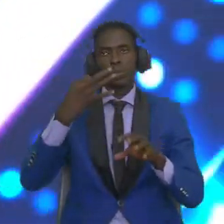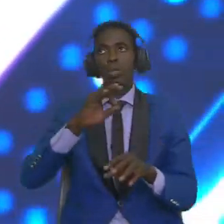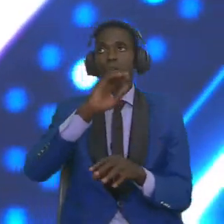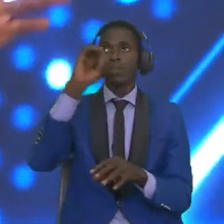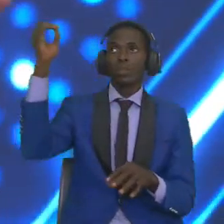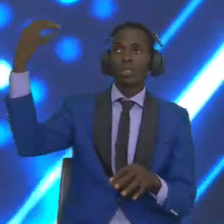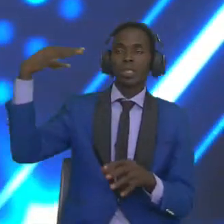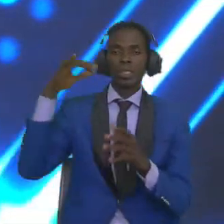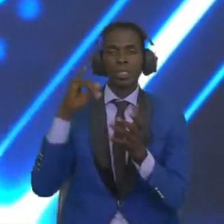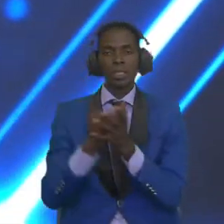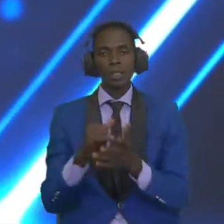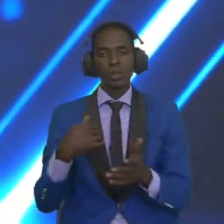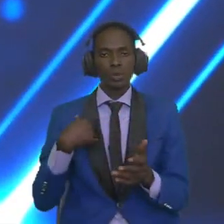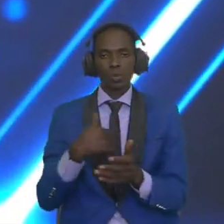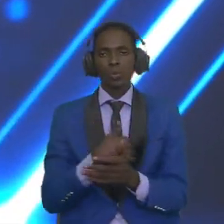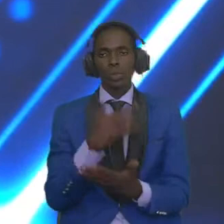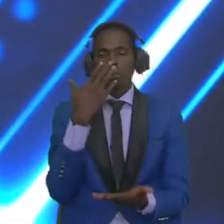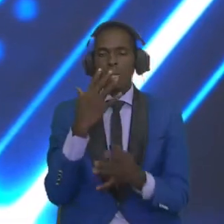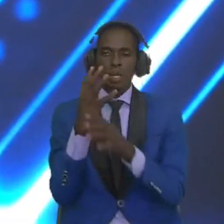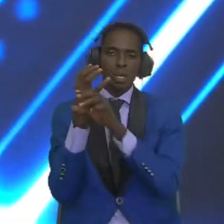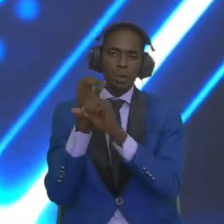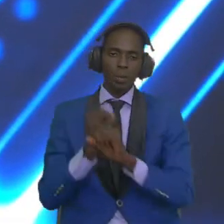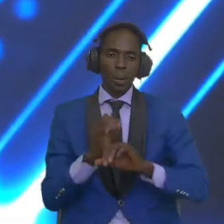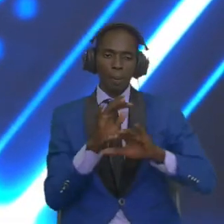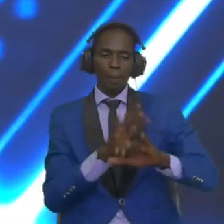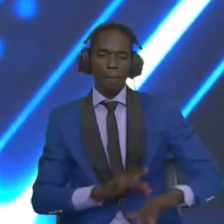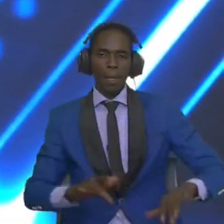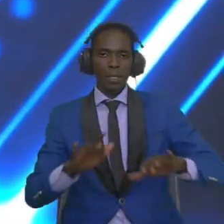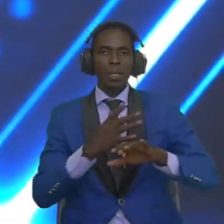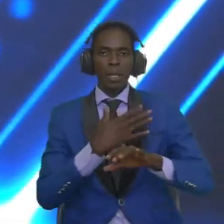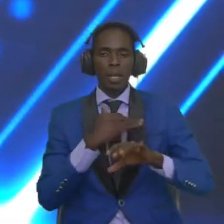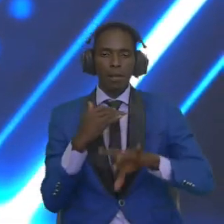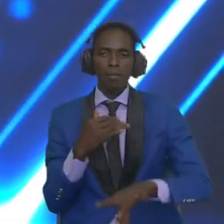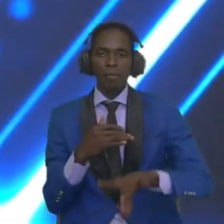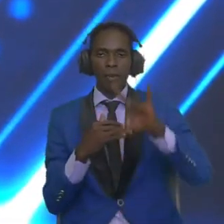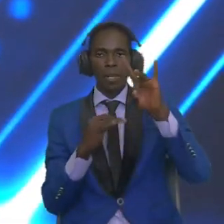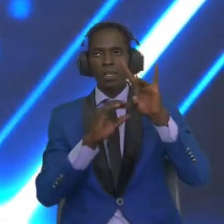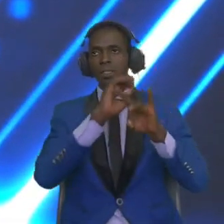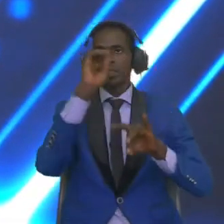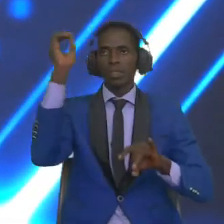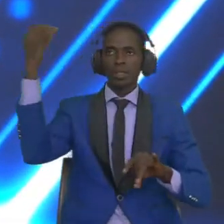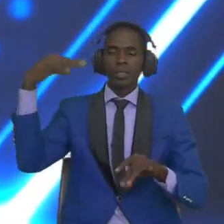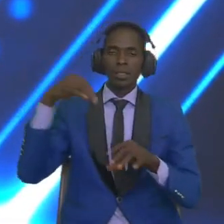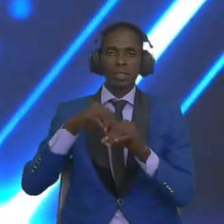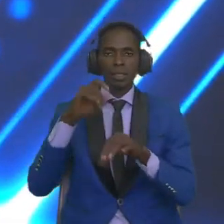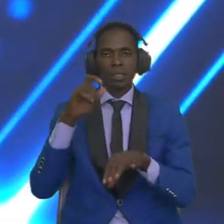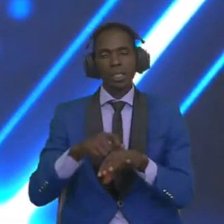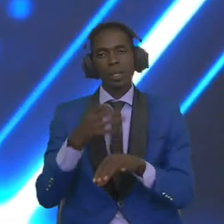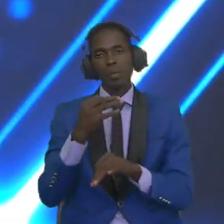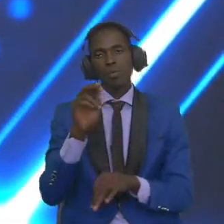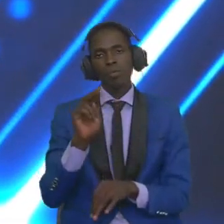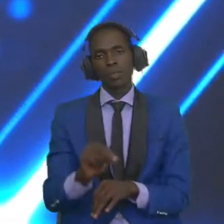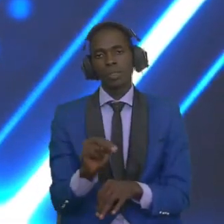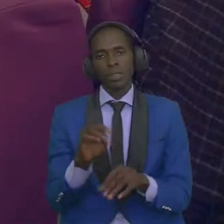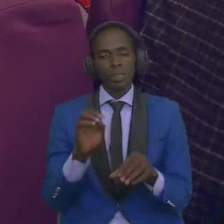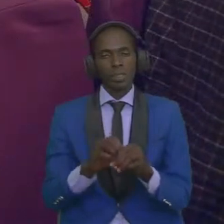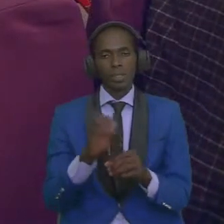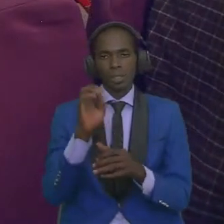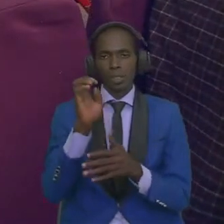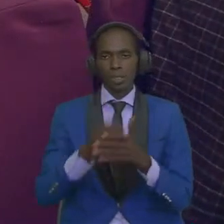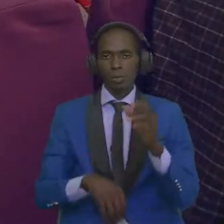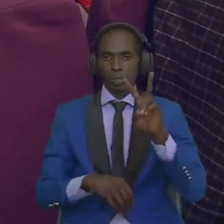obtain mercy and find grace in time of need. Chapter 2,